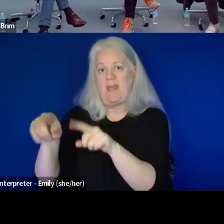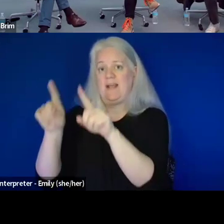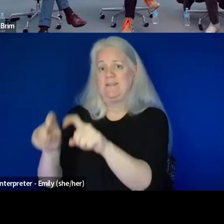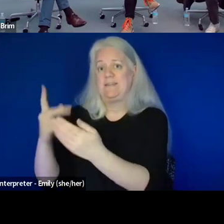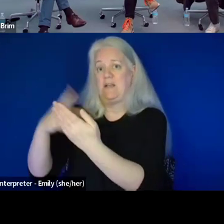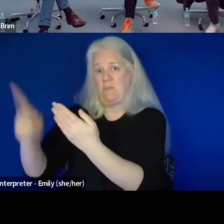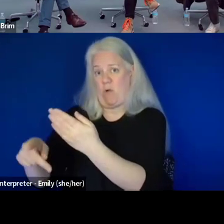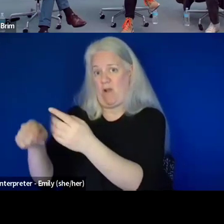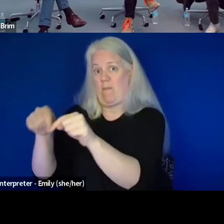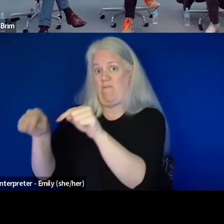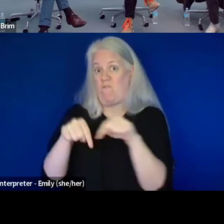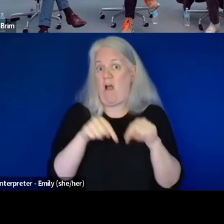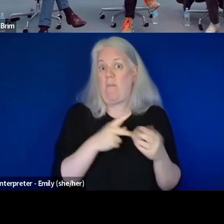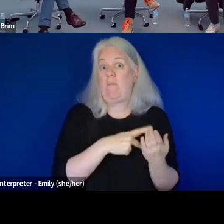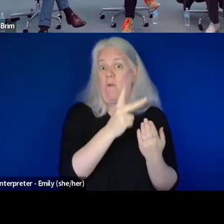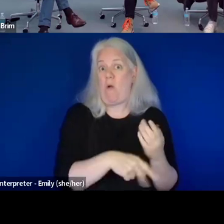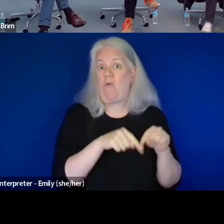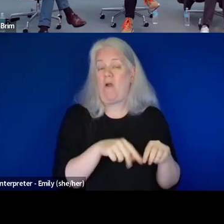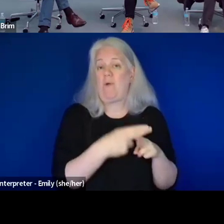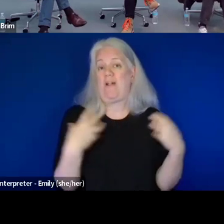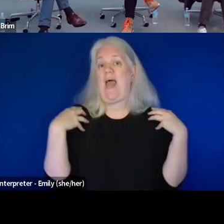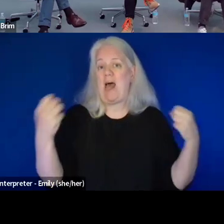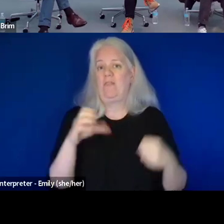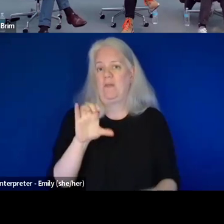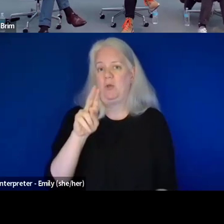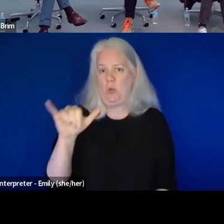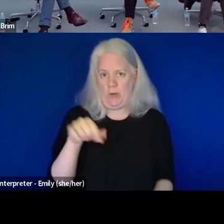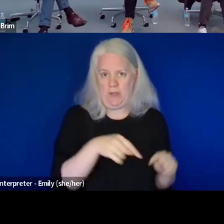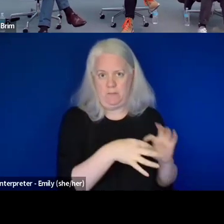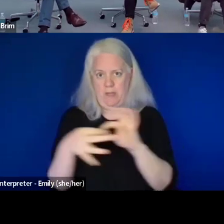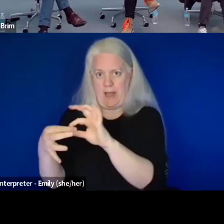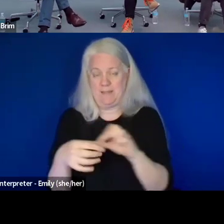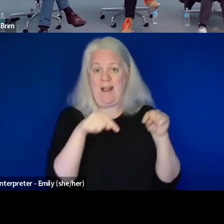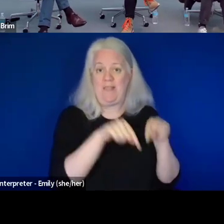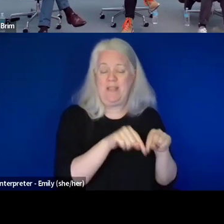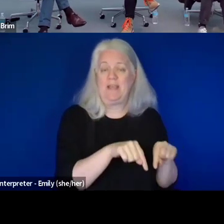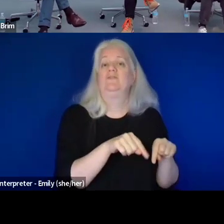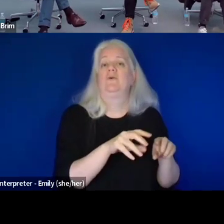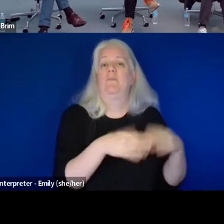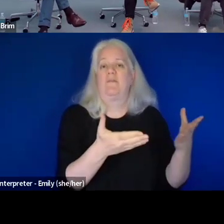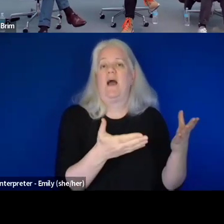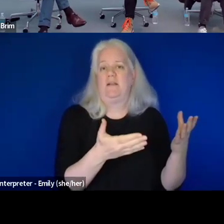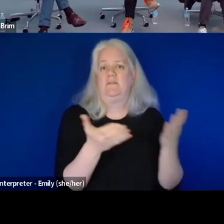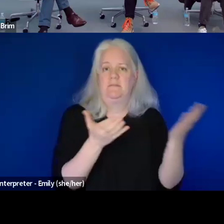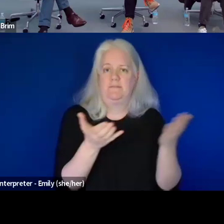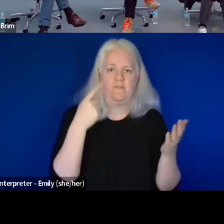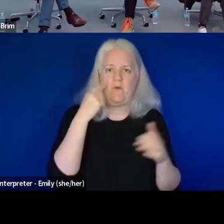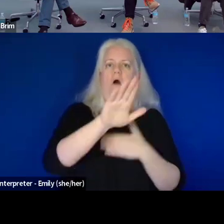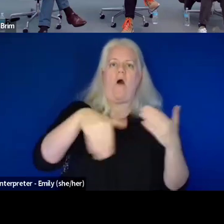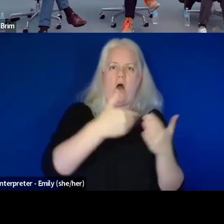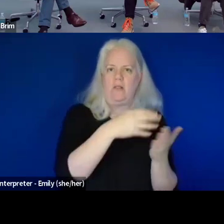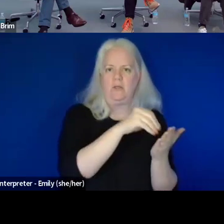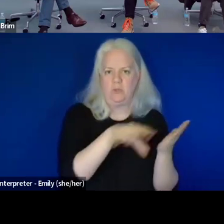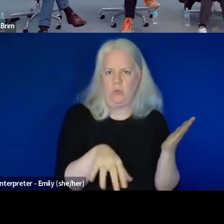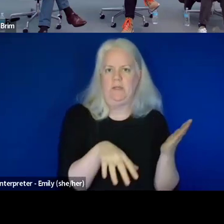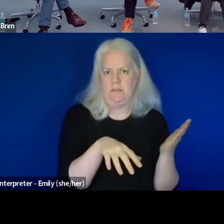is a program that actually serves a lot of these needs for all CUNY students. And through a grant, they